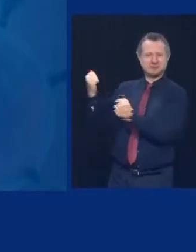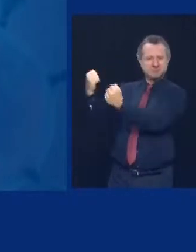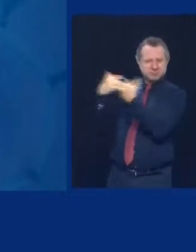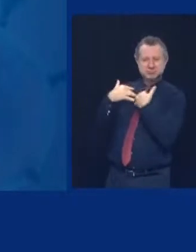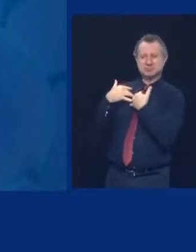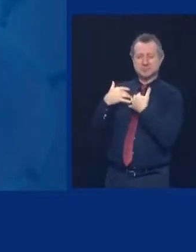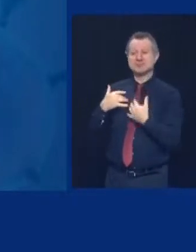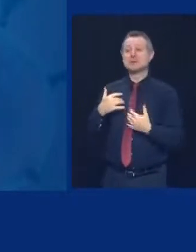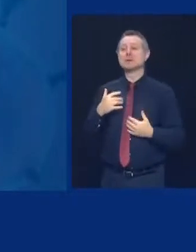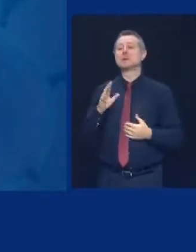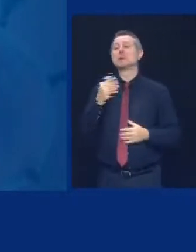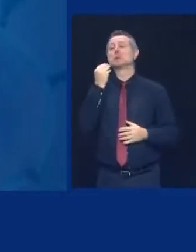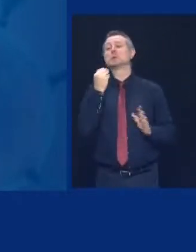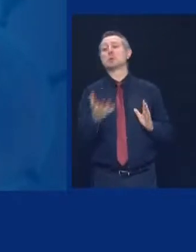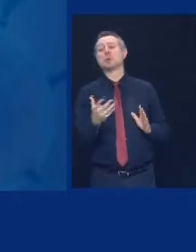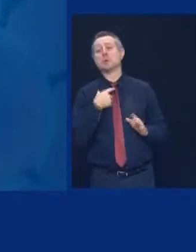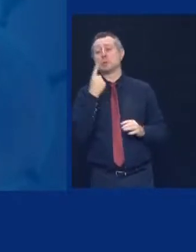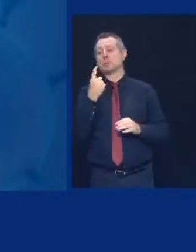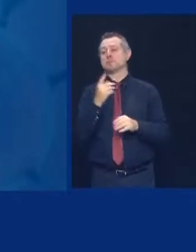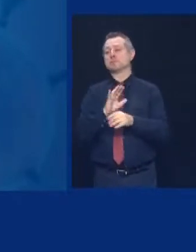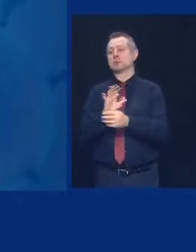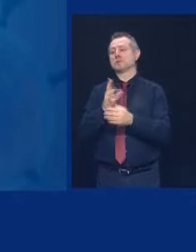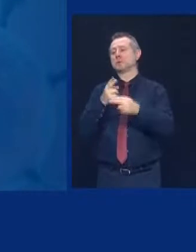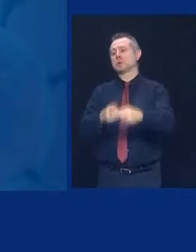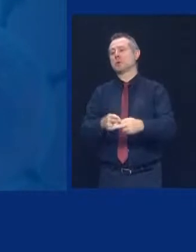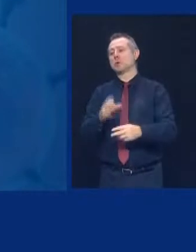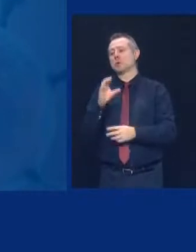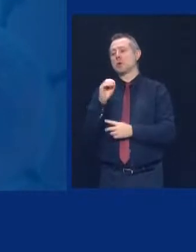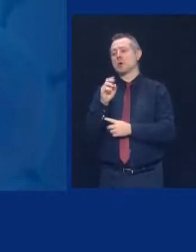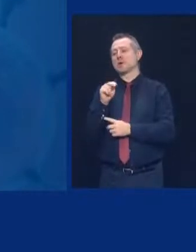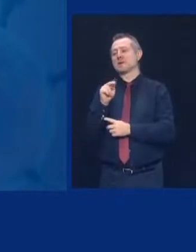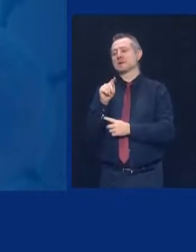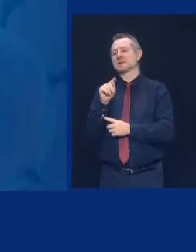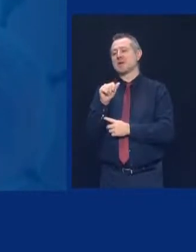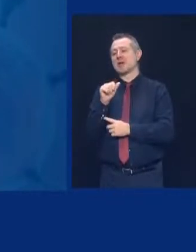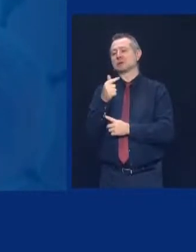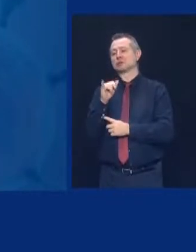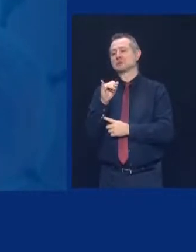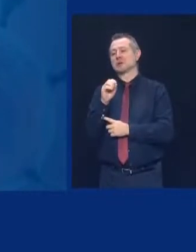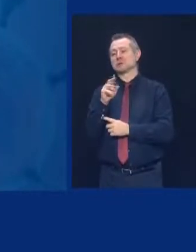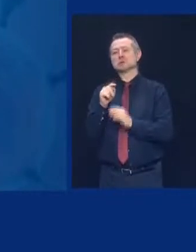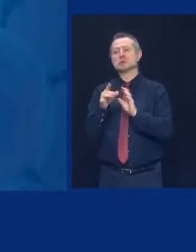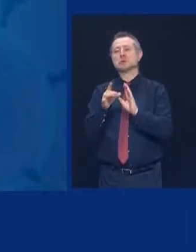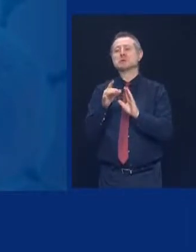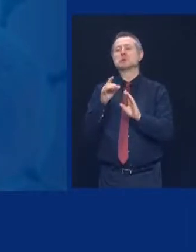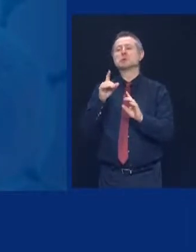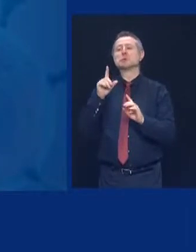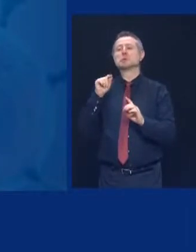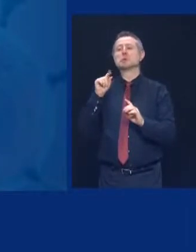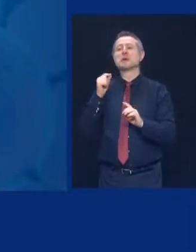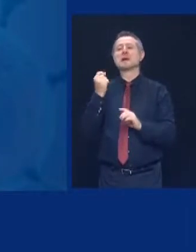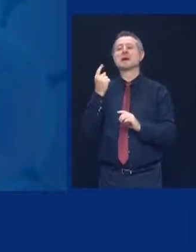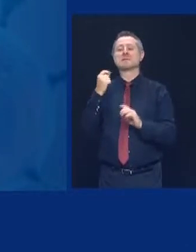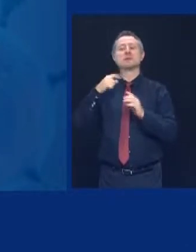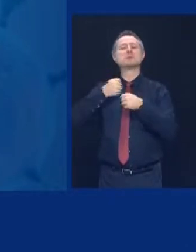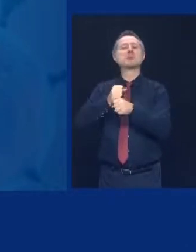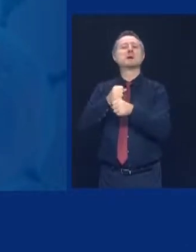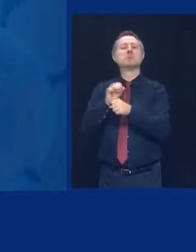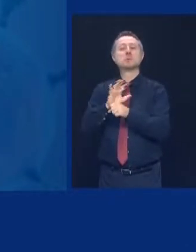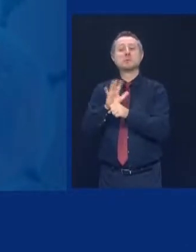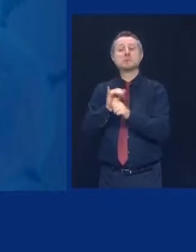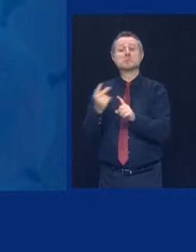By the way, there's a movie called Contagion. You may have seen it, 2011. Go back and watch the movie Contagion.